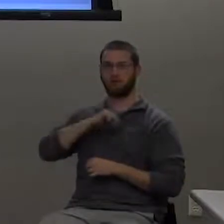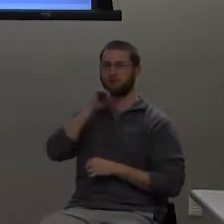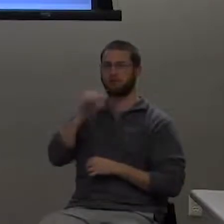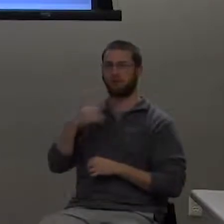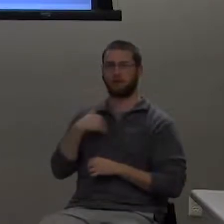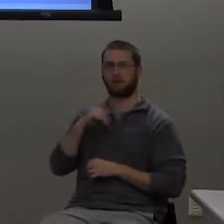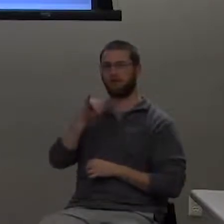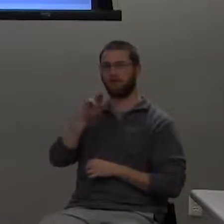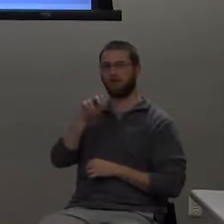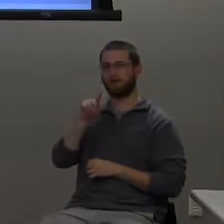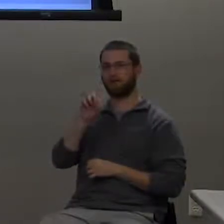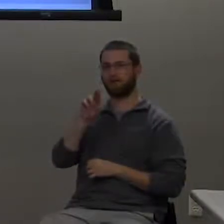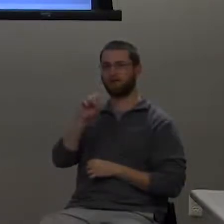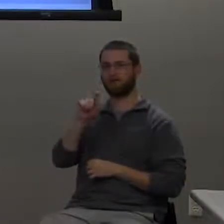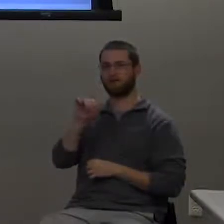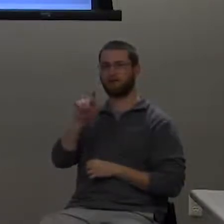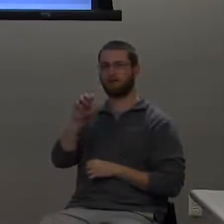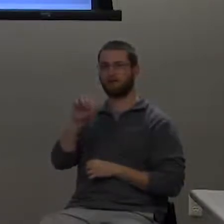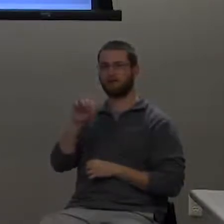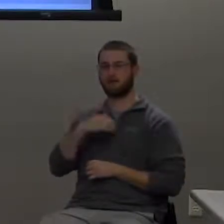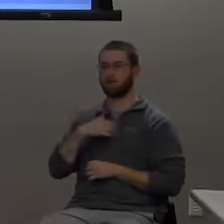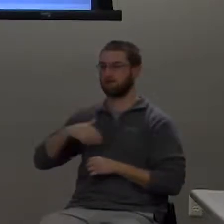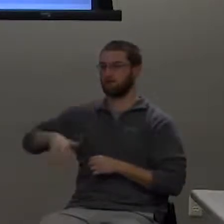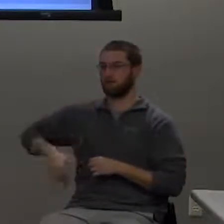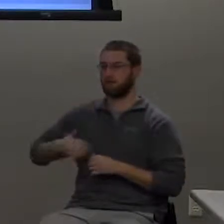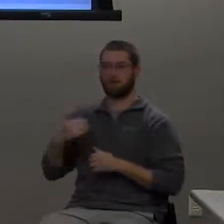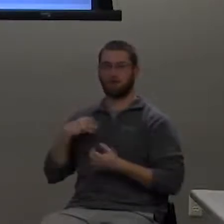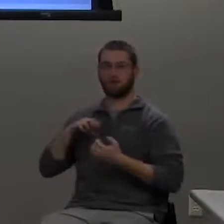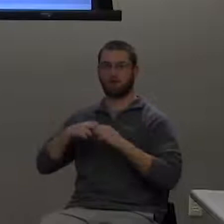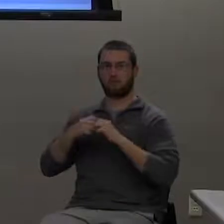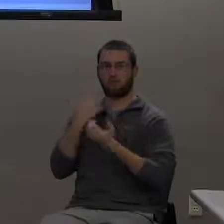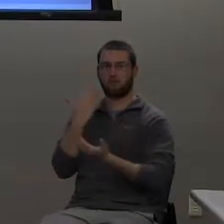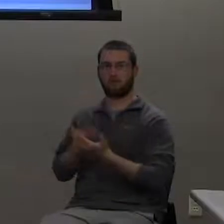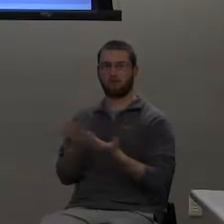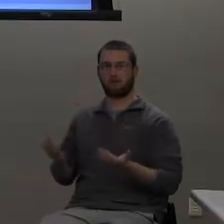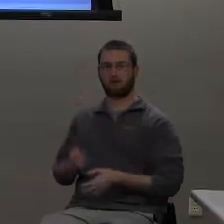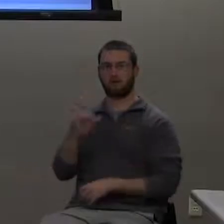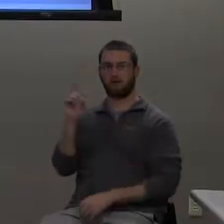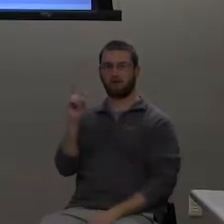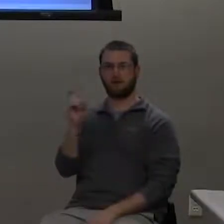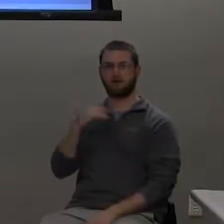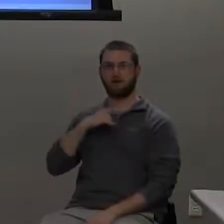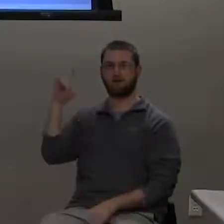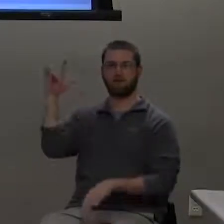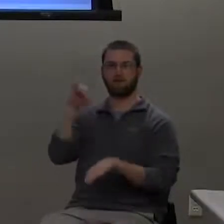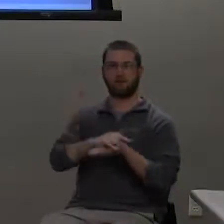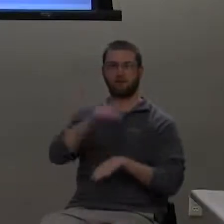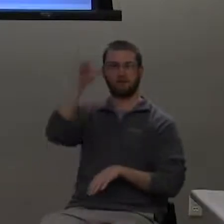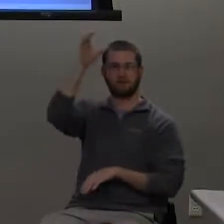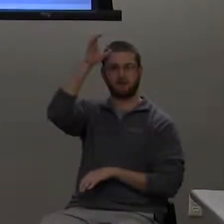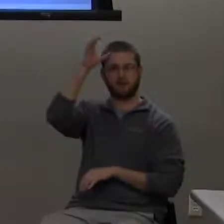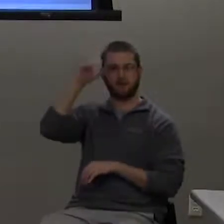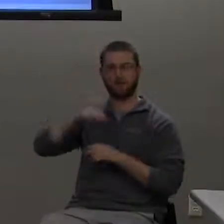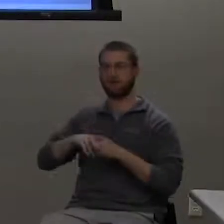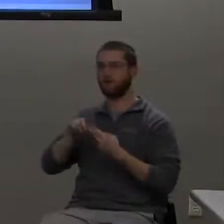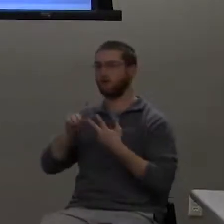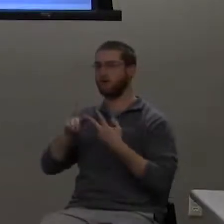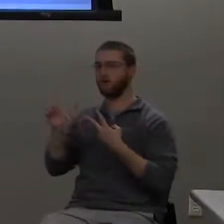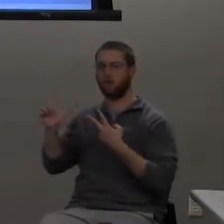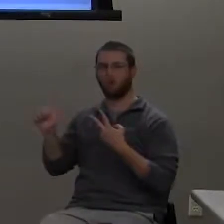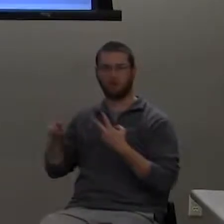here in the community, I have yet to have a problem getting here to the community. Now, I have flown into Cincinnati, I have flown into